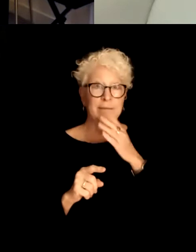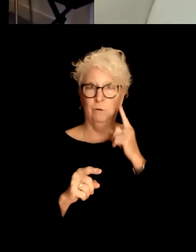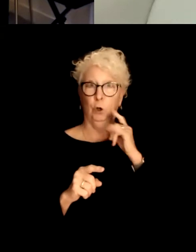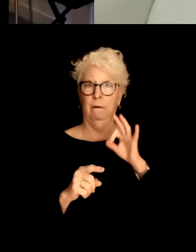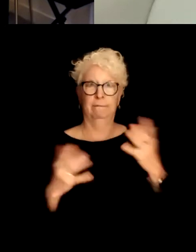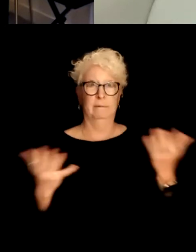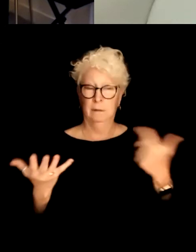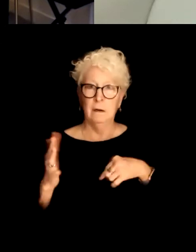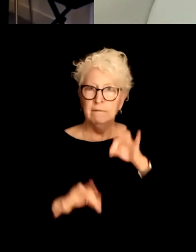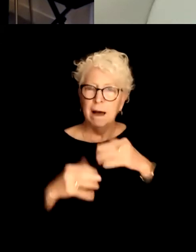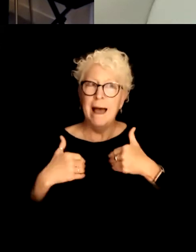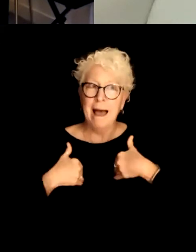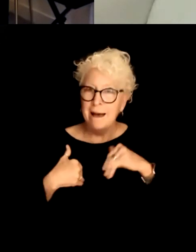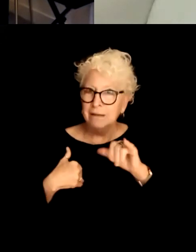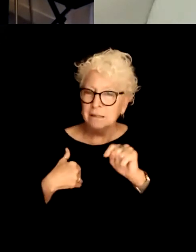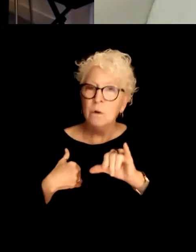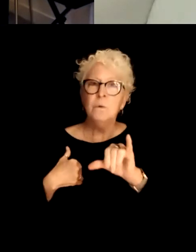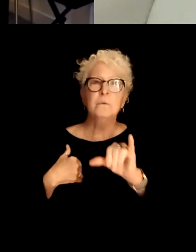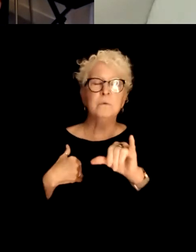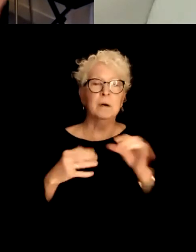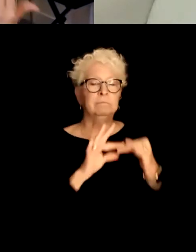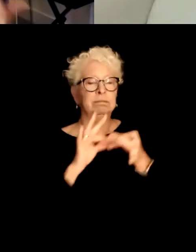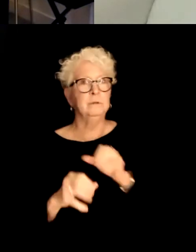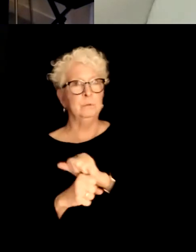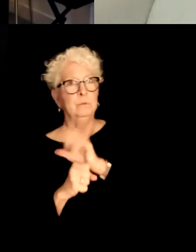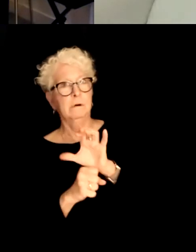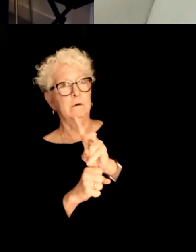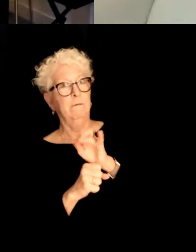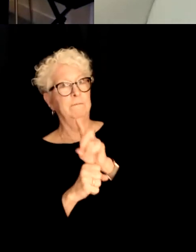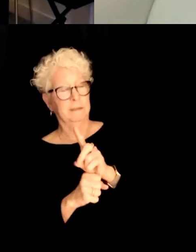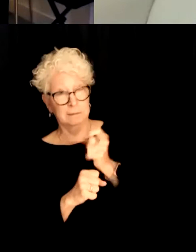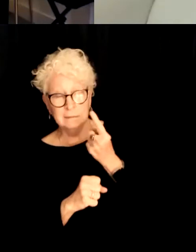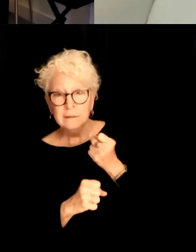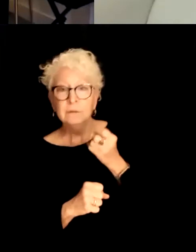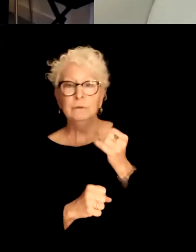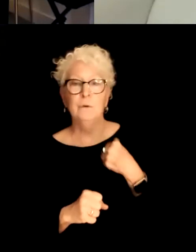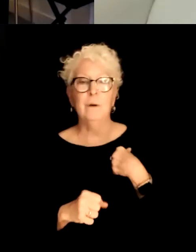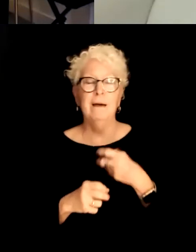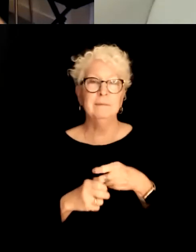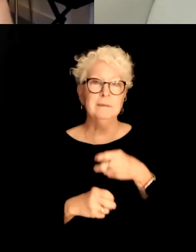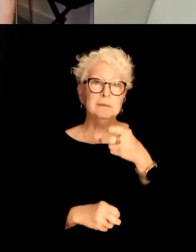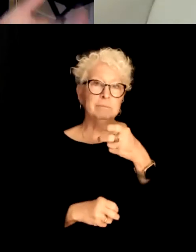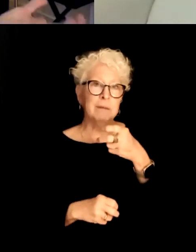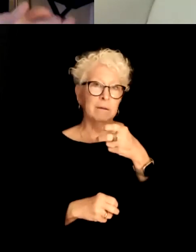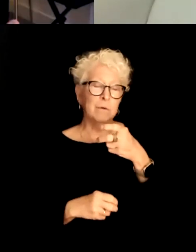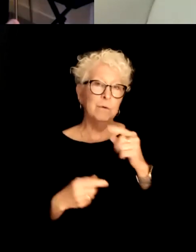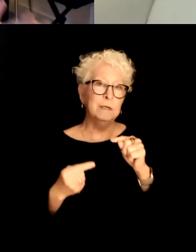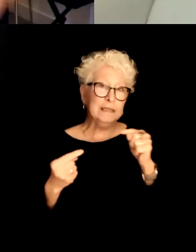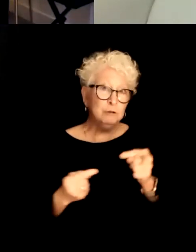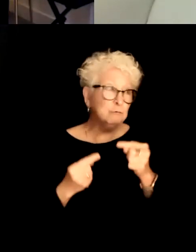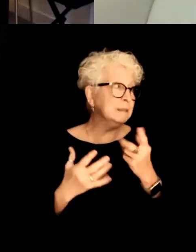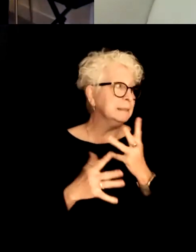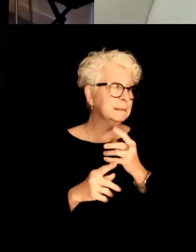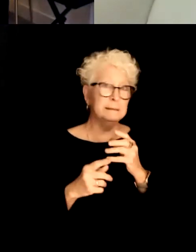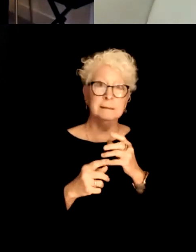a lot of people with MACFS diagnoses who have tethered cord syndrome as well. And so clearly it's a part of our community, but it